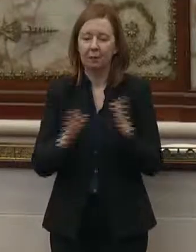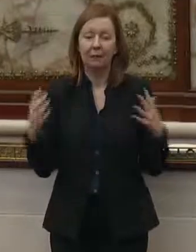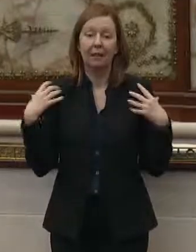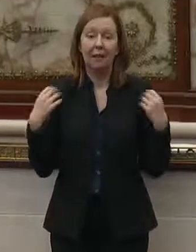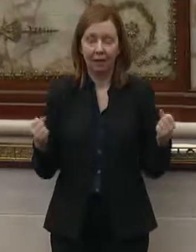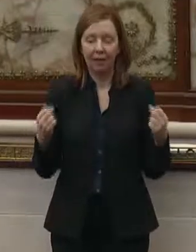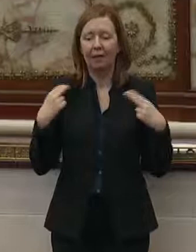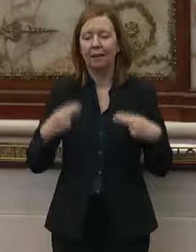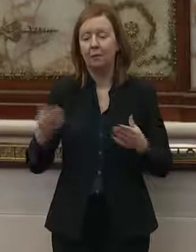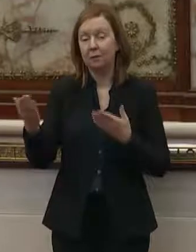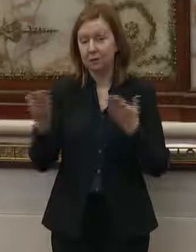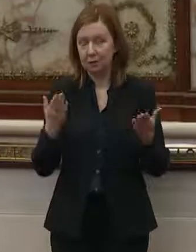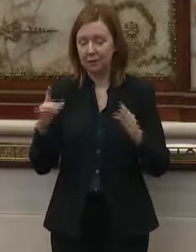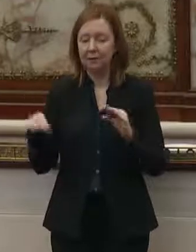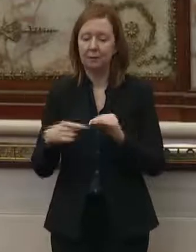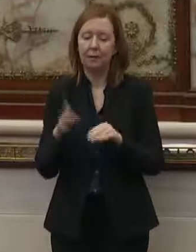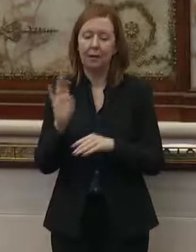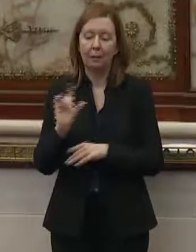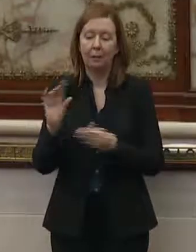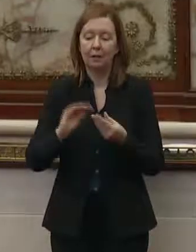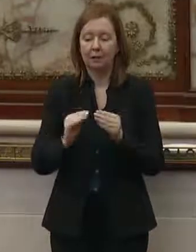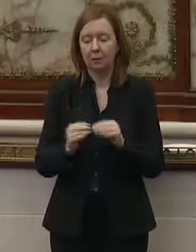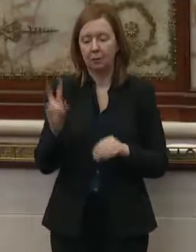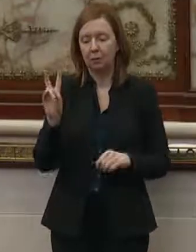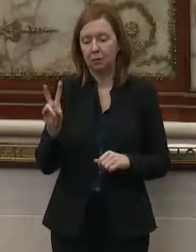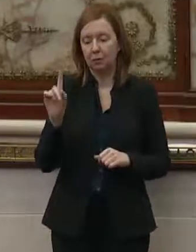Human Services regarding Bill number